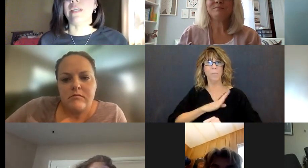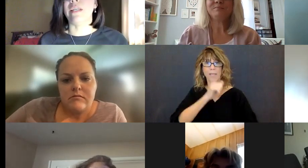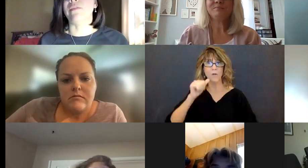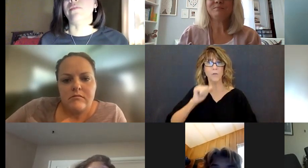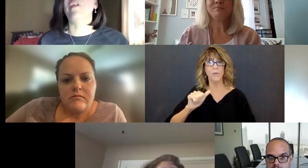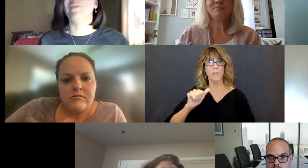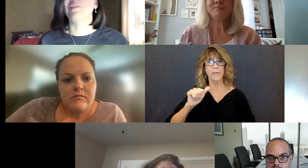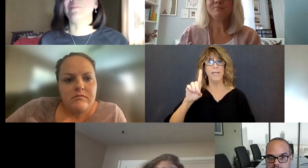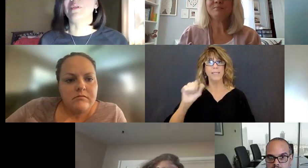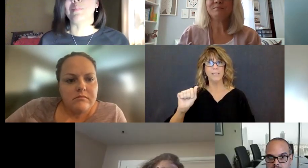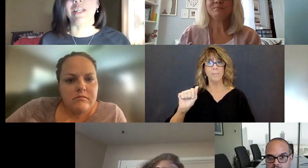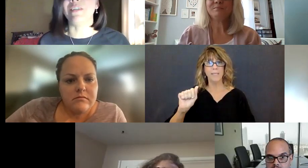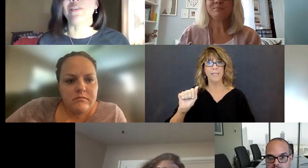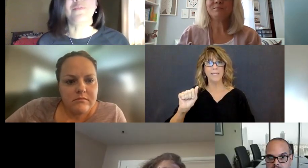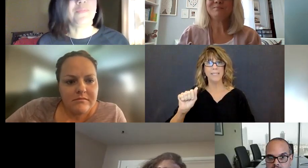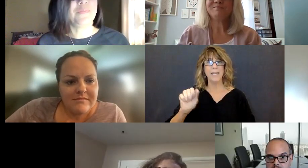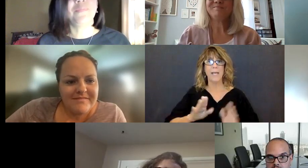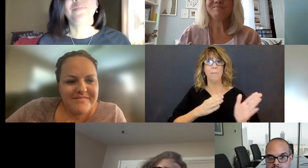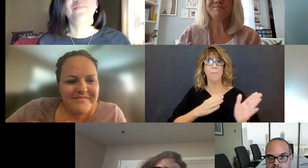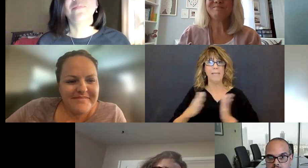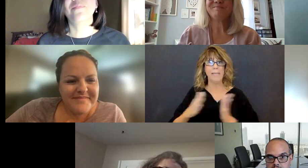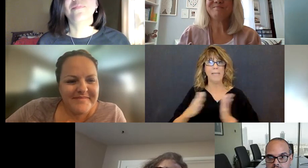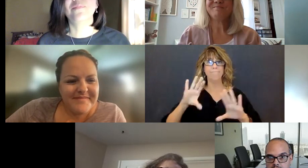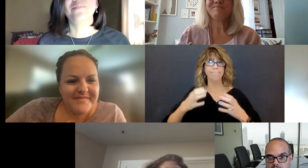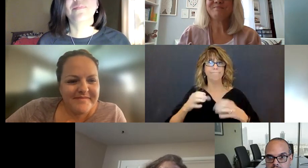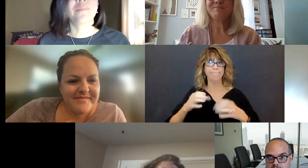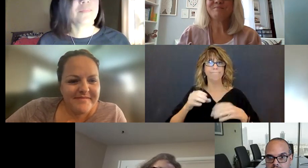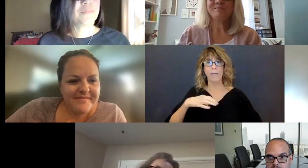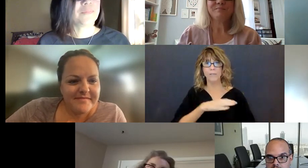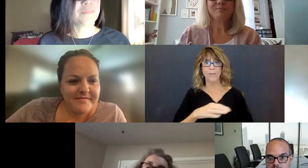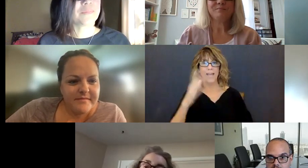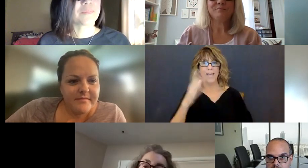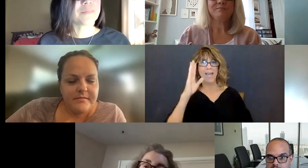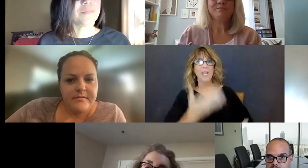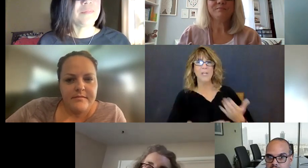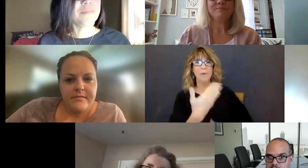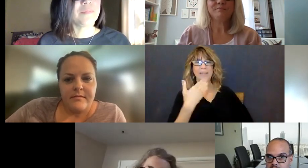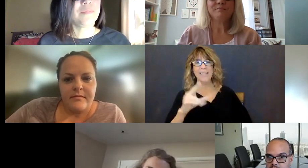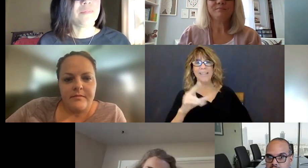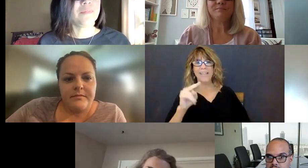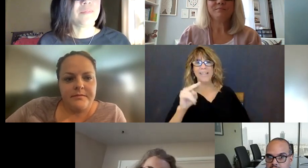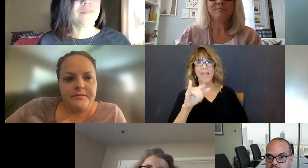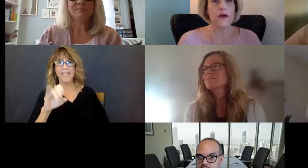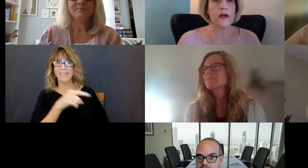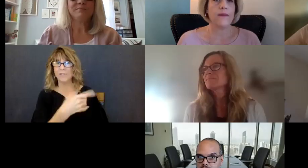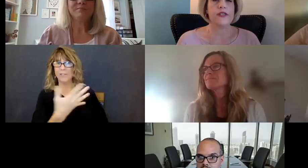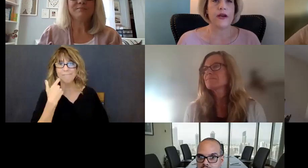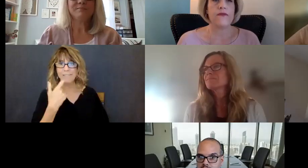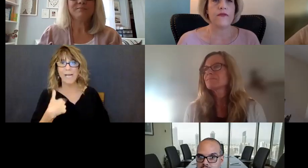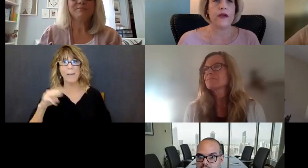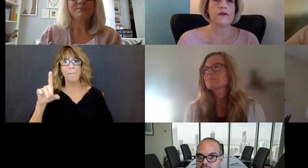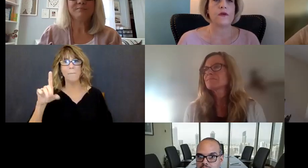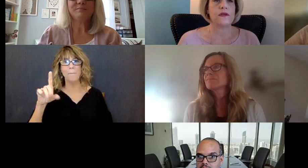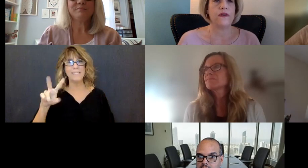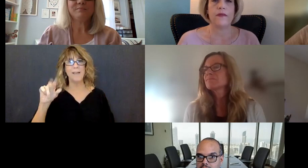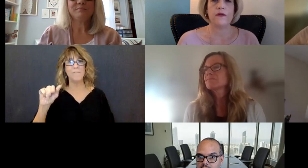Disabilities Planning Council, Developmental Disabilities Planning Council. Hey, good morning. Thank you, Natalie. Yes, as Natalie said, I am Melissa Van Hook. I'm the chair